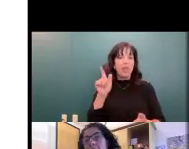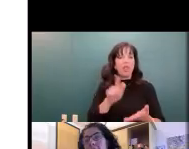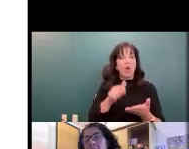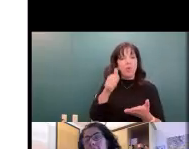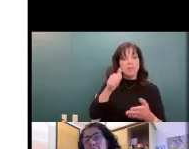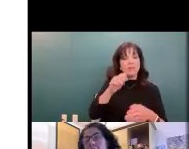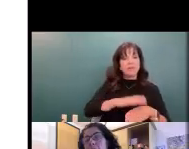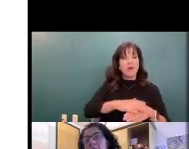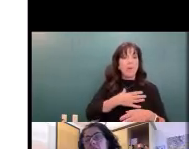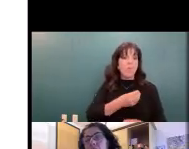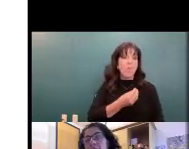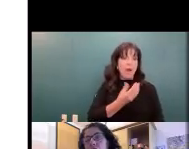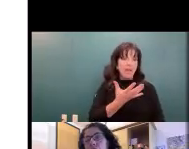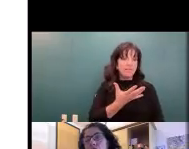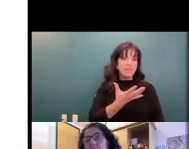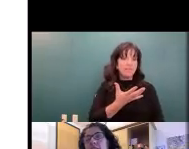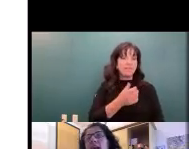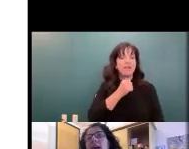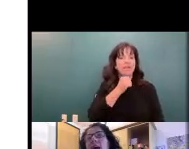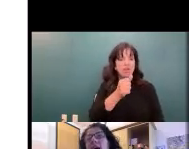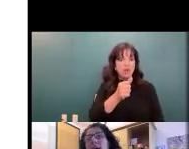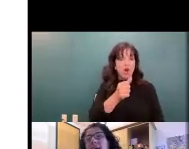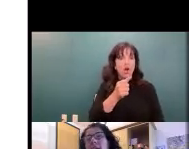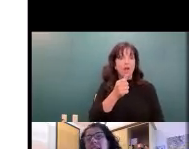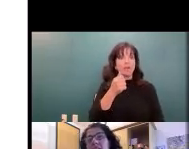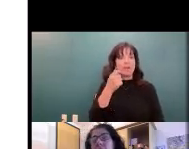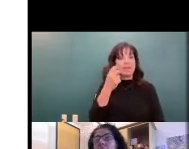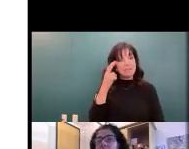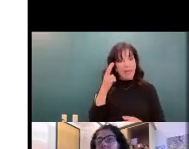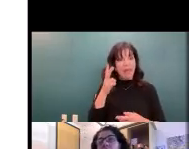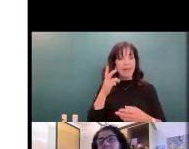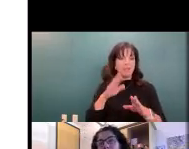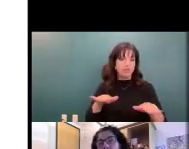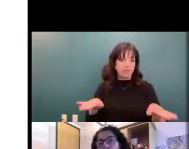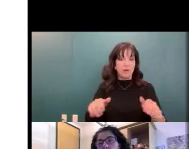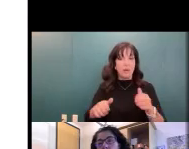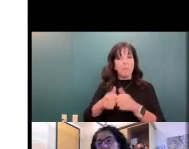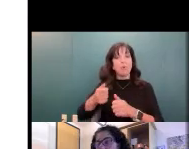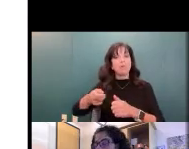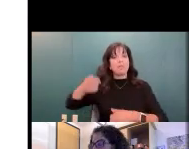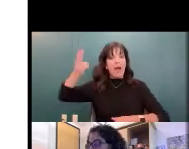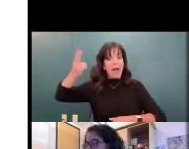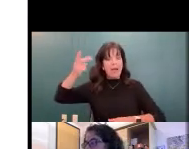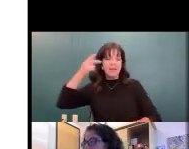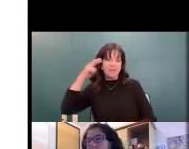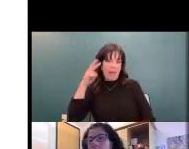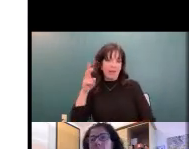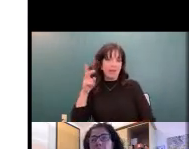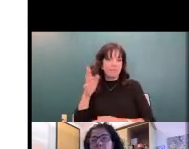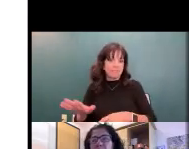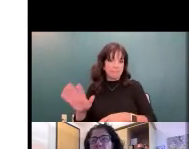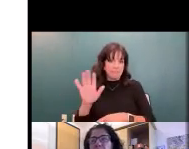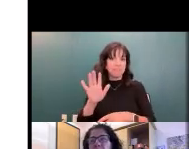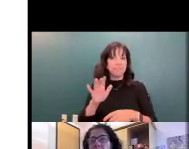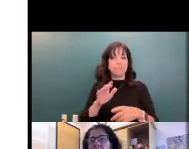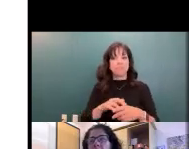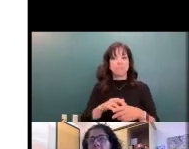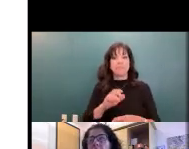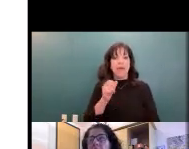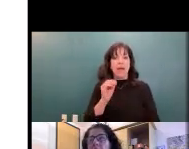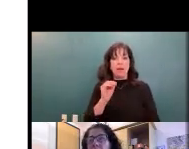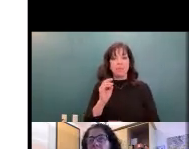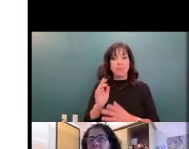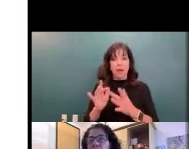among white, non-Hispanic children, and highest among Hispanic children across the ADDM network.